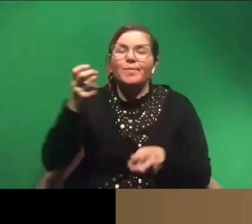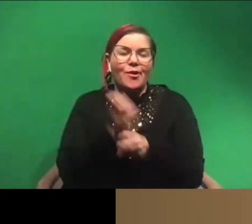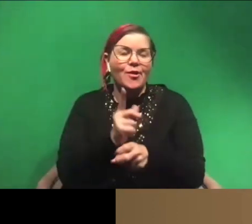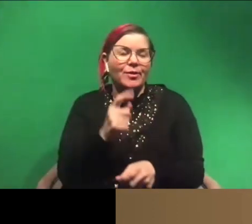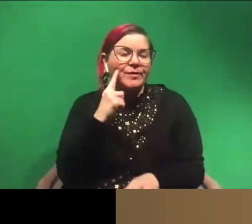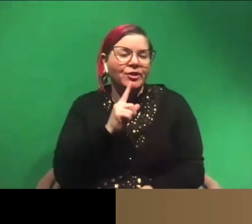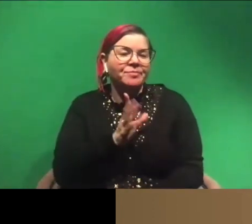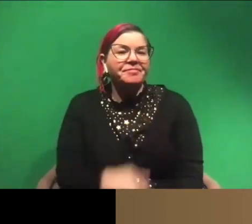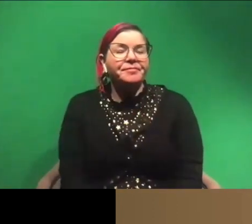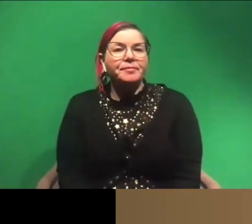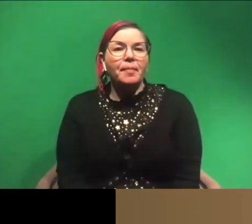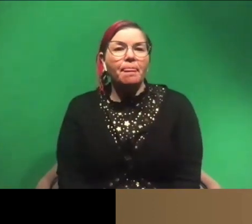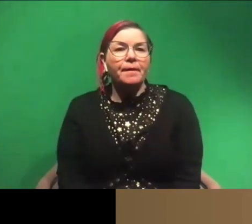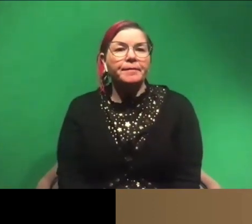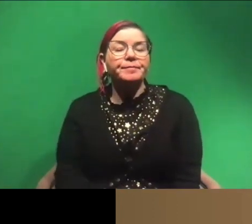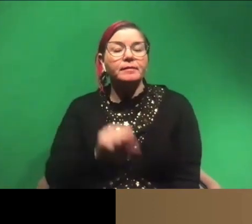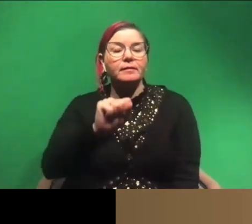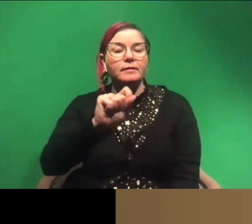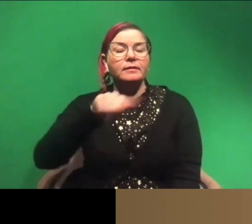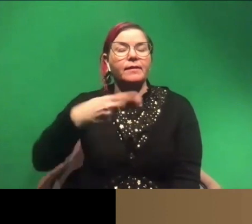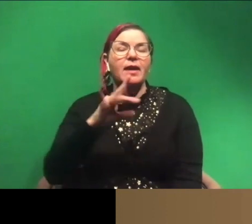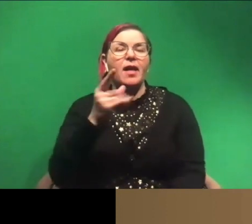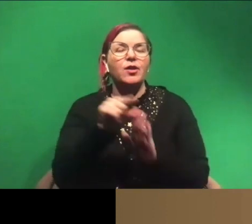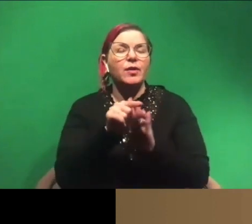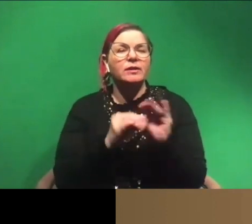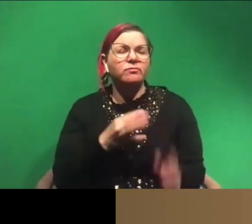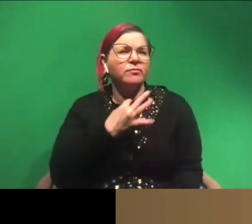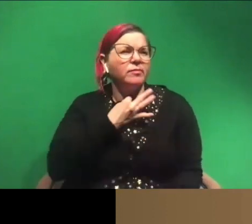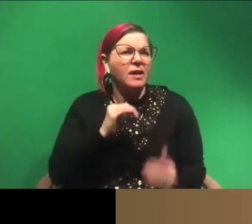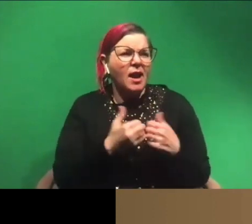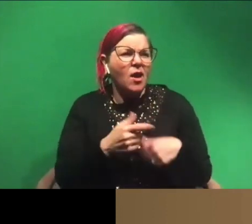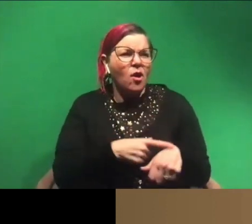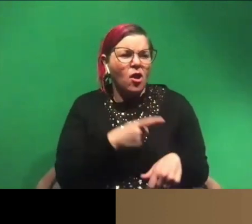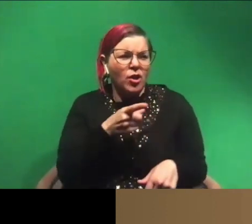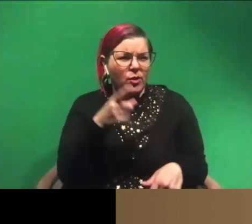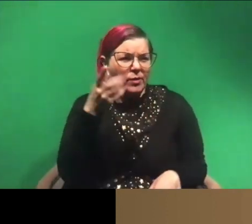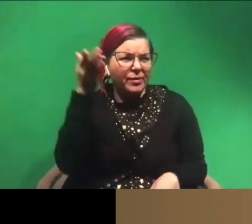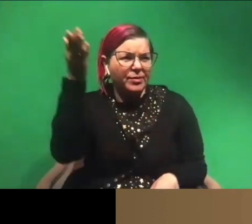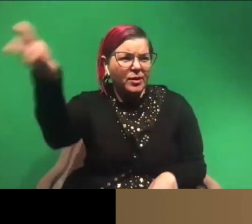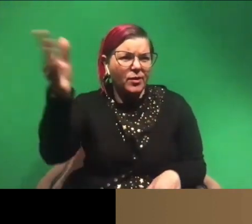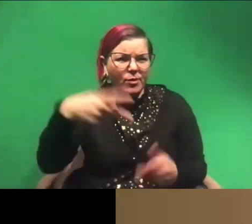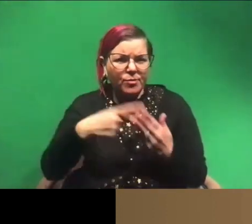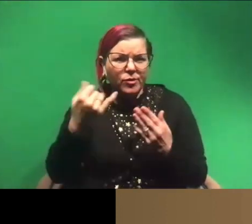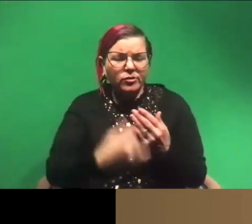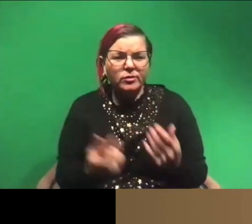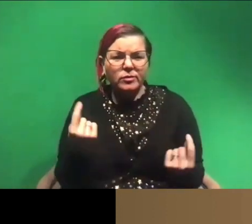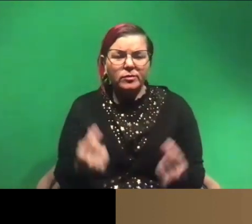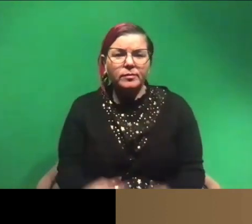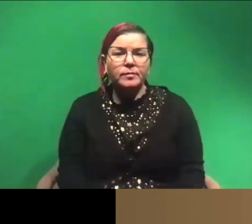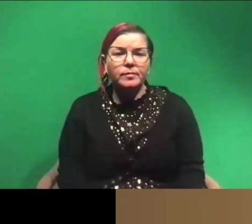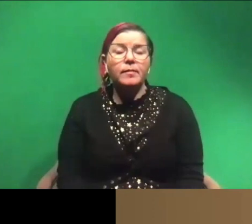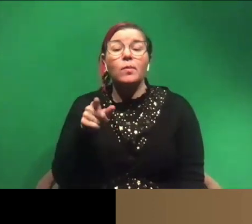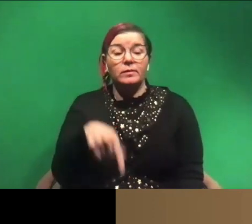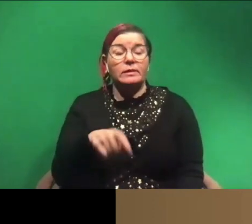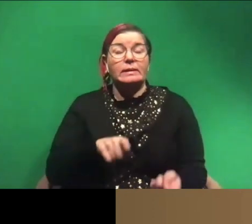sure. Steph, an eighth grade teacher, would like to know, how long were you out there on this project? So this particular